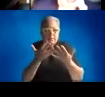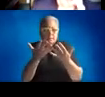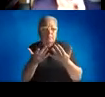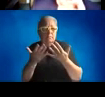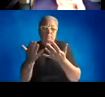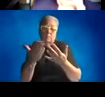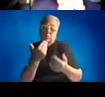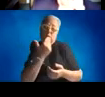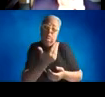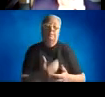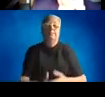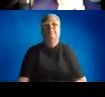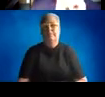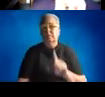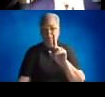Let me scroll down.